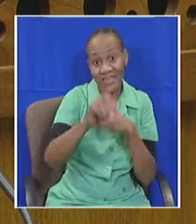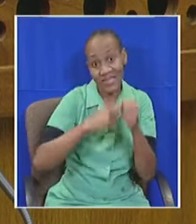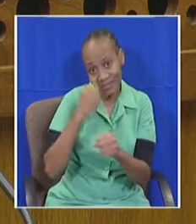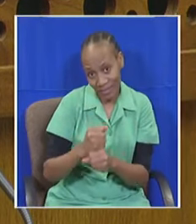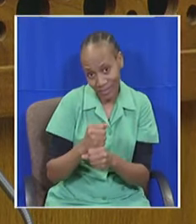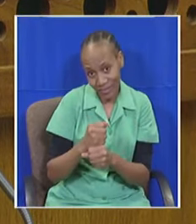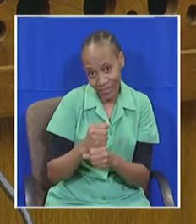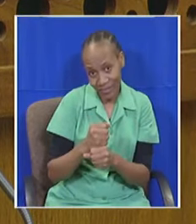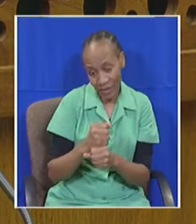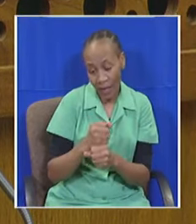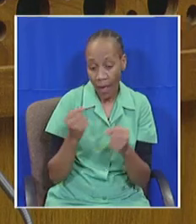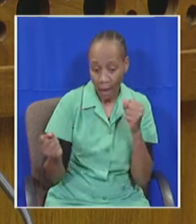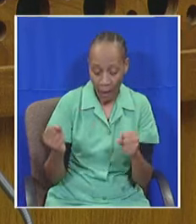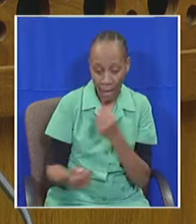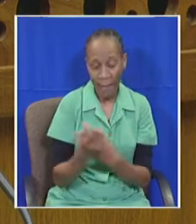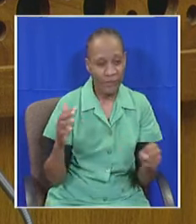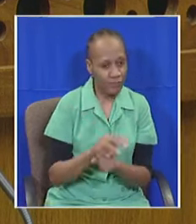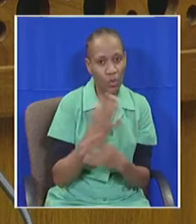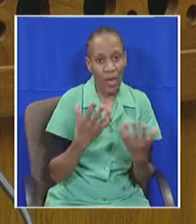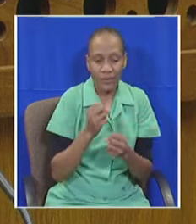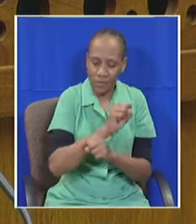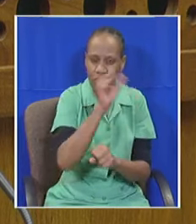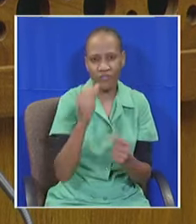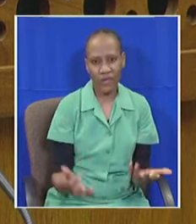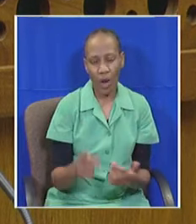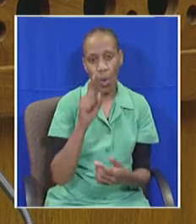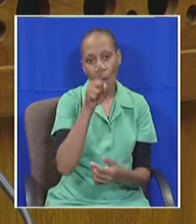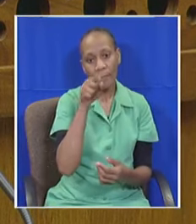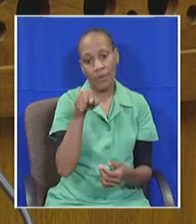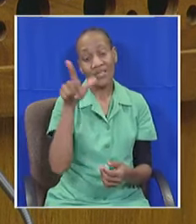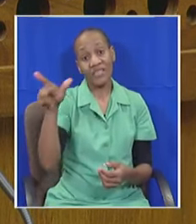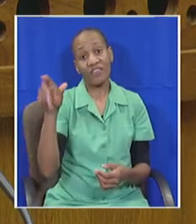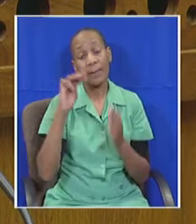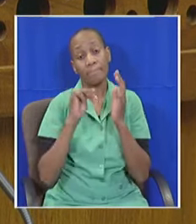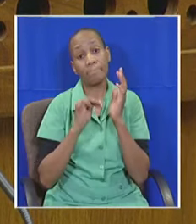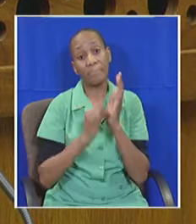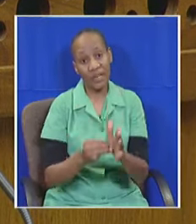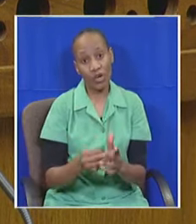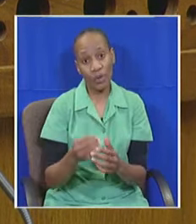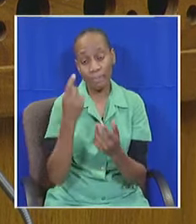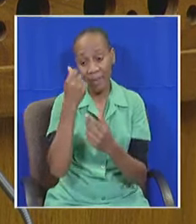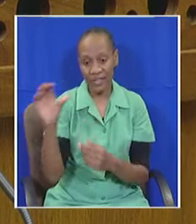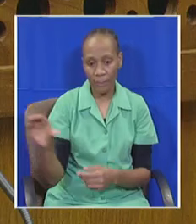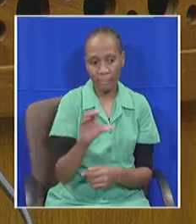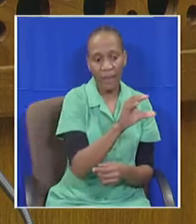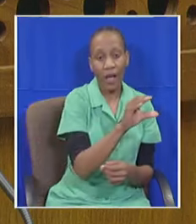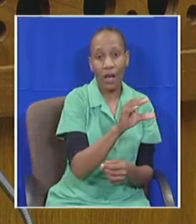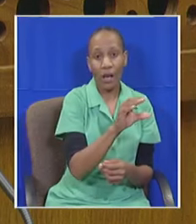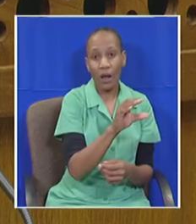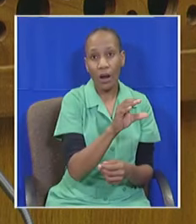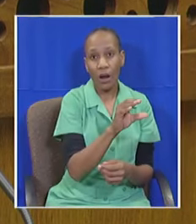across the country. About 1.73 million was taken from the Skills Fund towards ESCOM to train